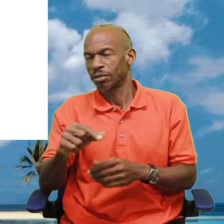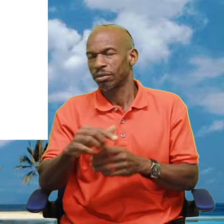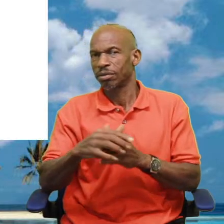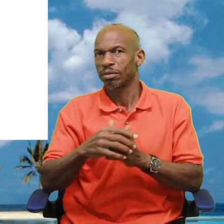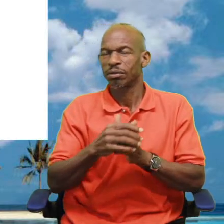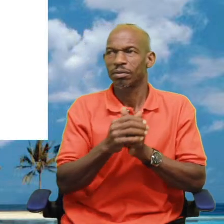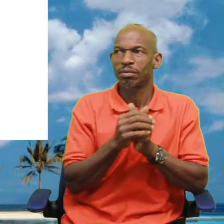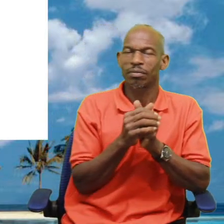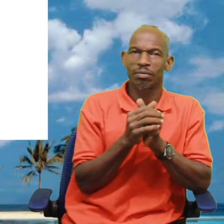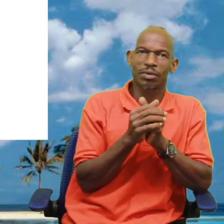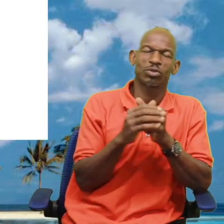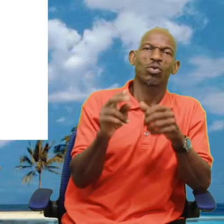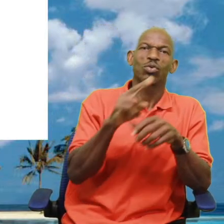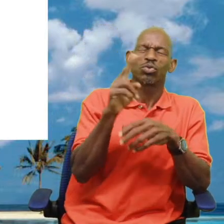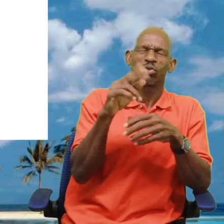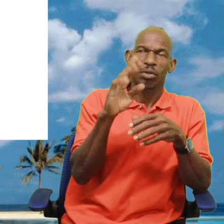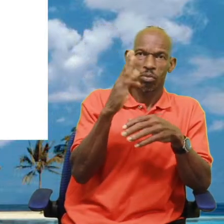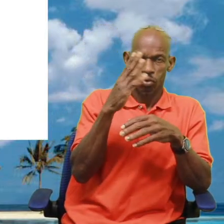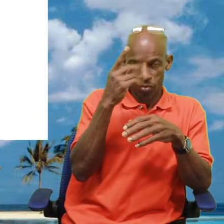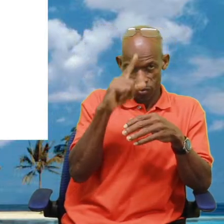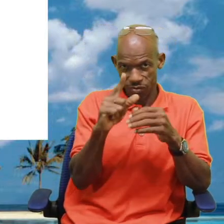dog.